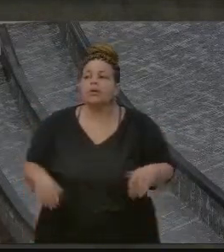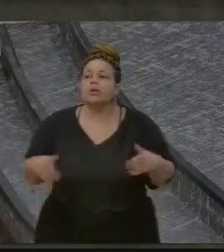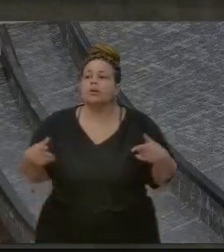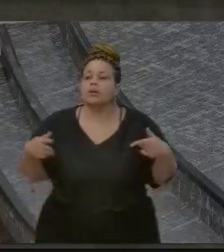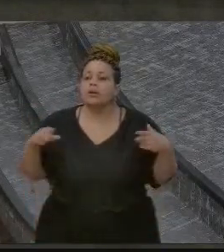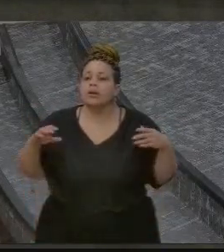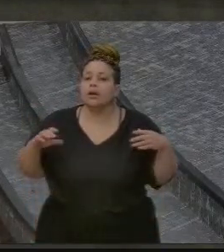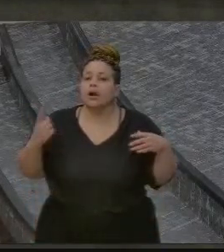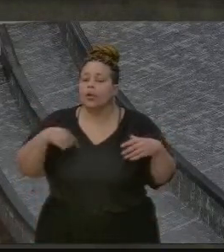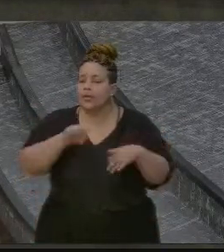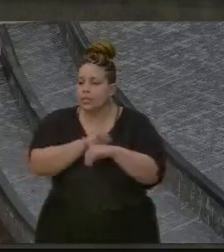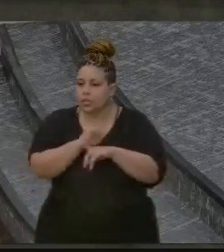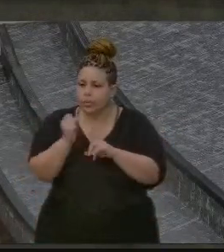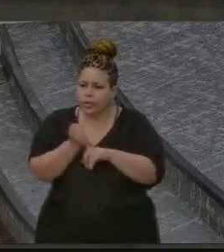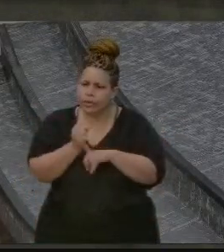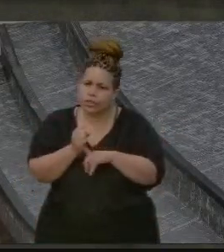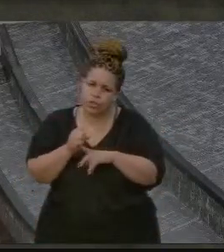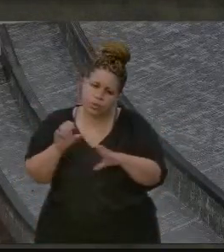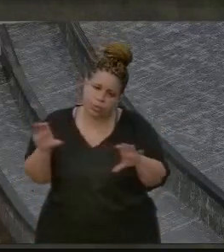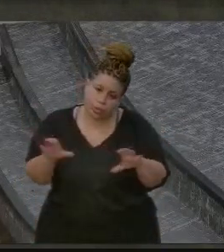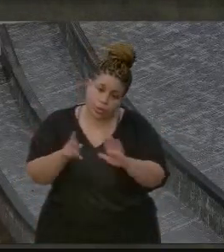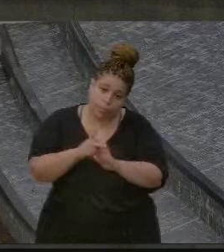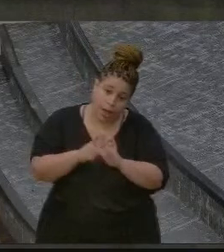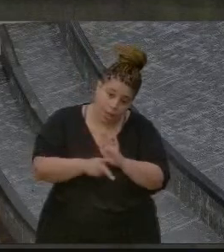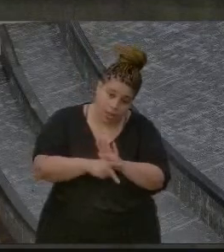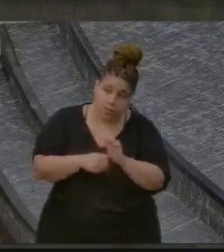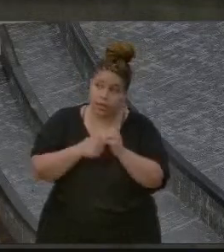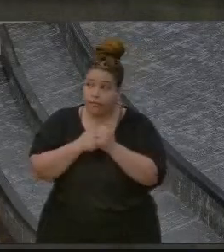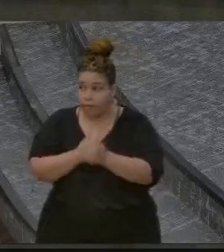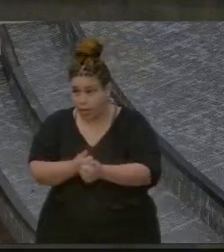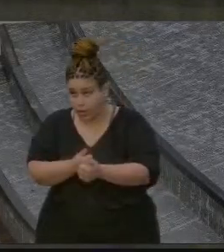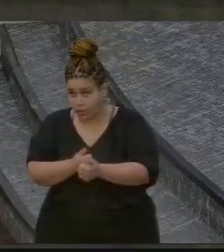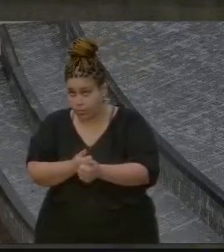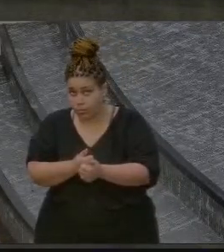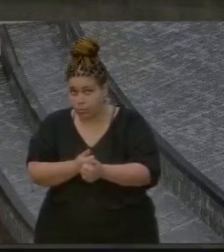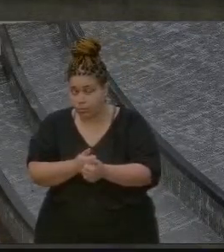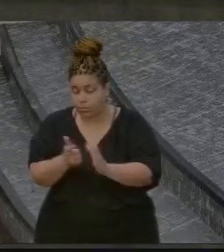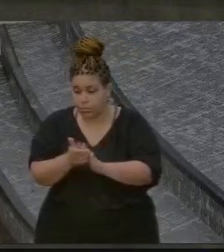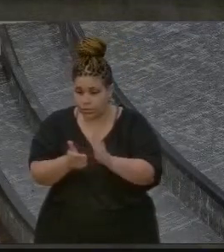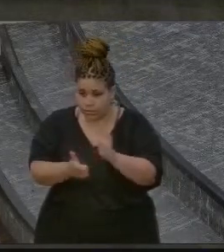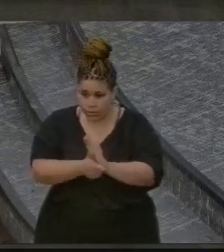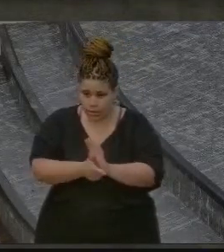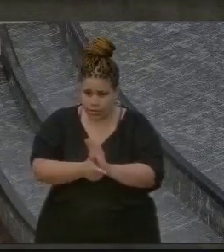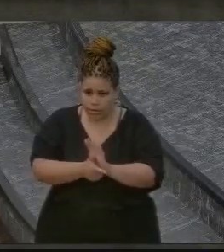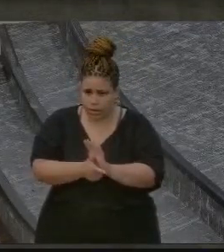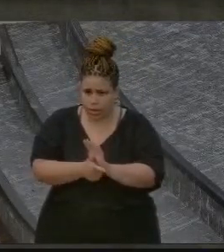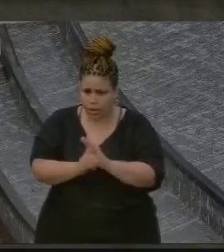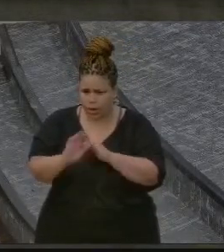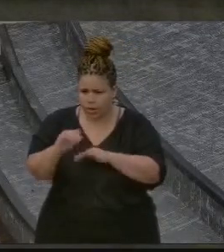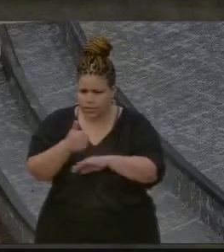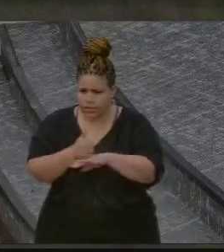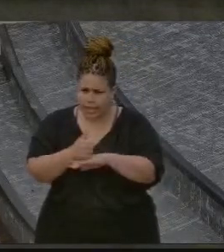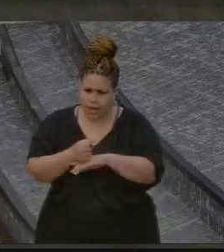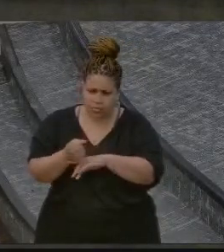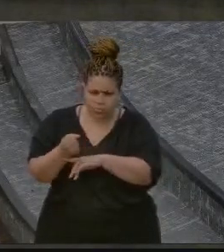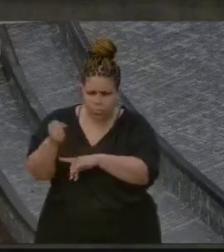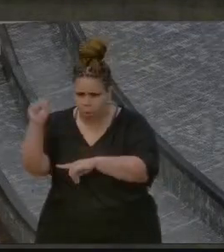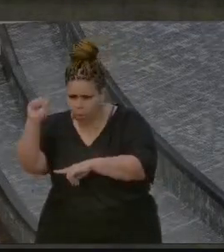law, or stage our protests by not doing a policy and take the consequences, whatever they may be?